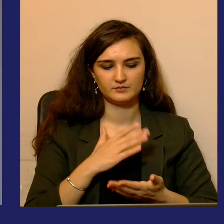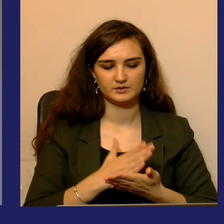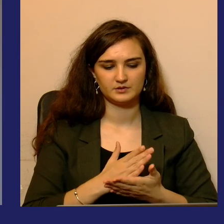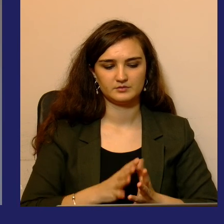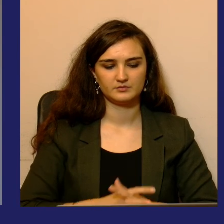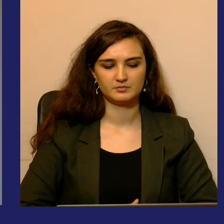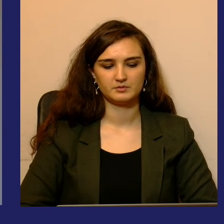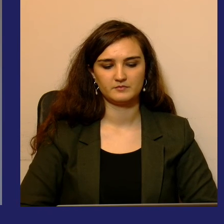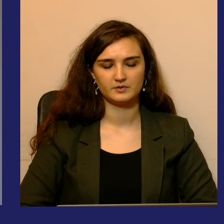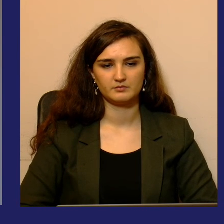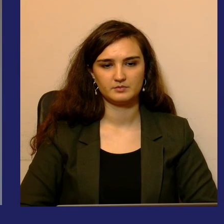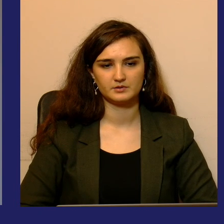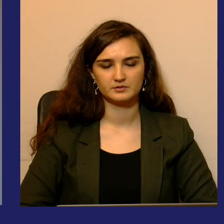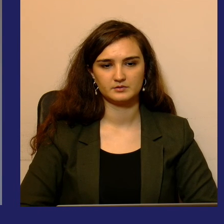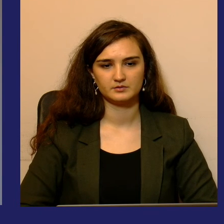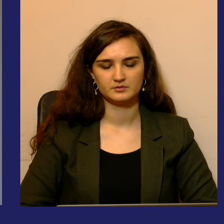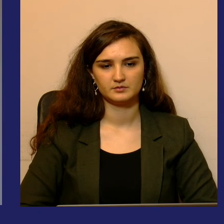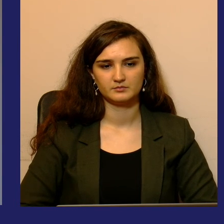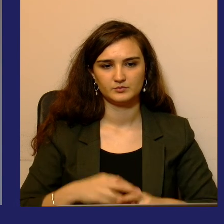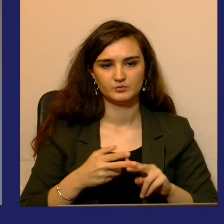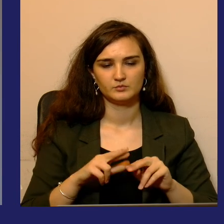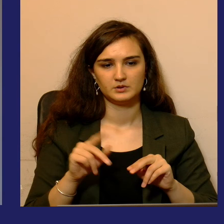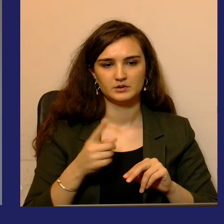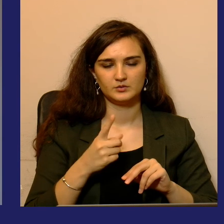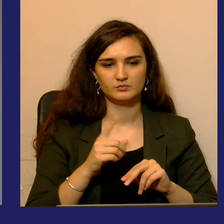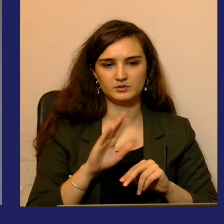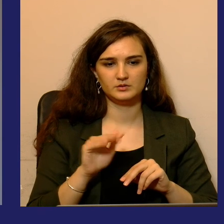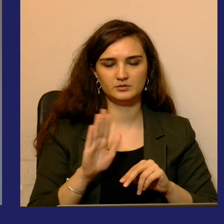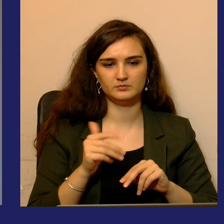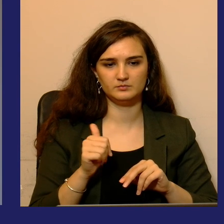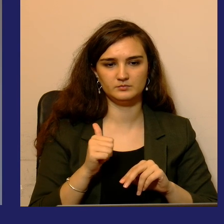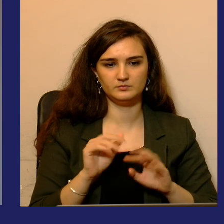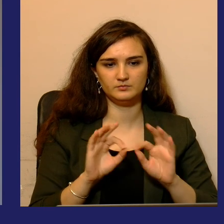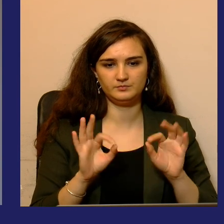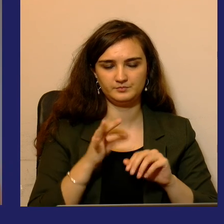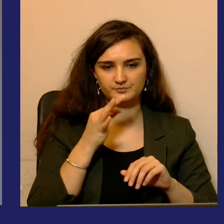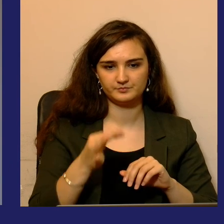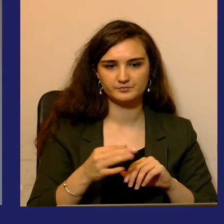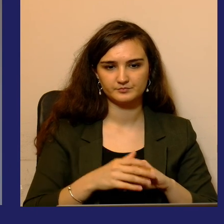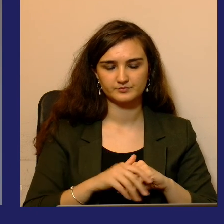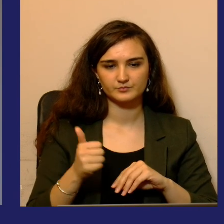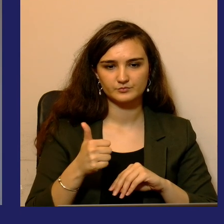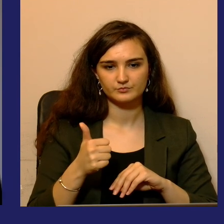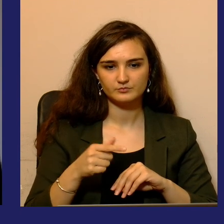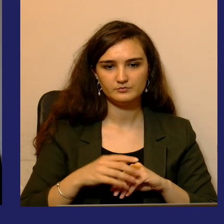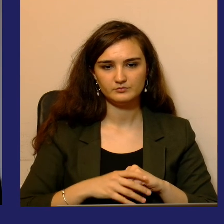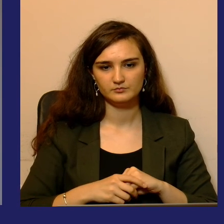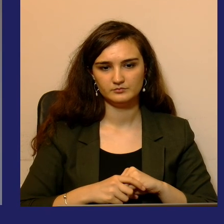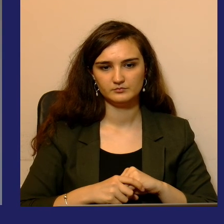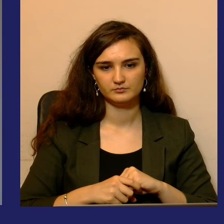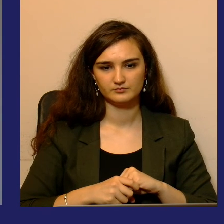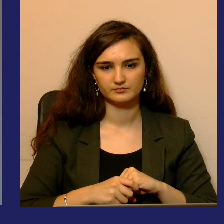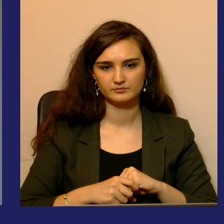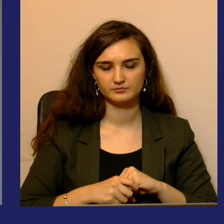how. And how do you get to that point where you change the incentives for these parties?